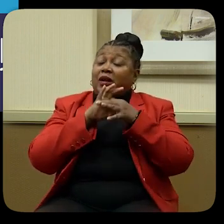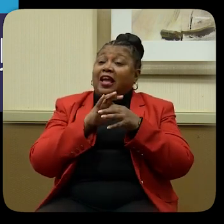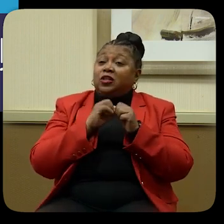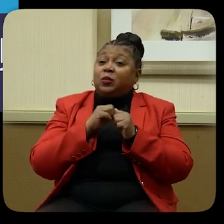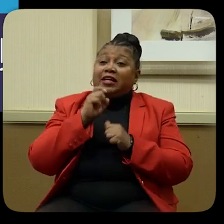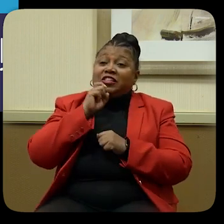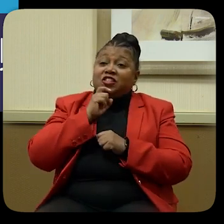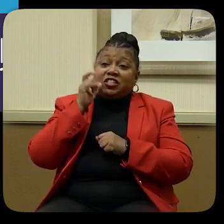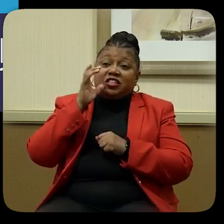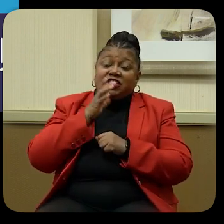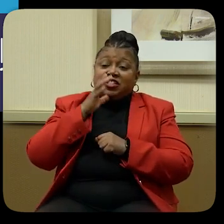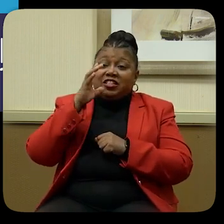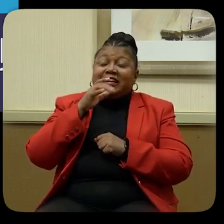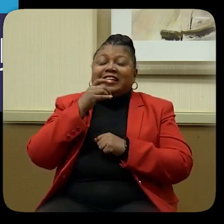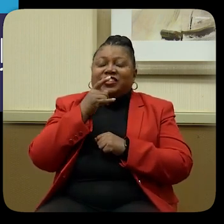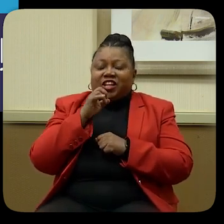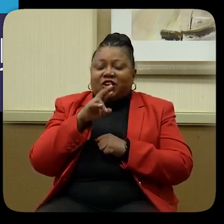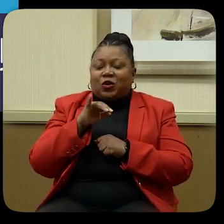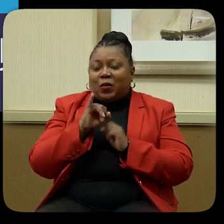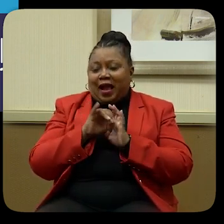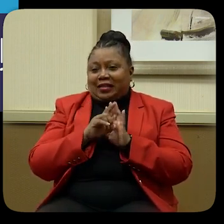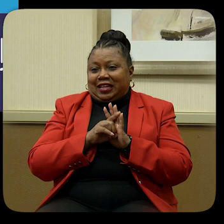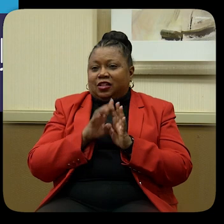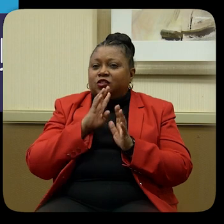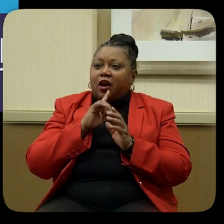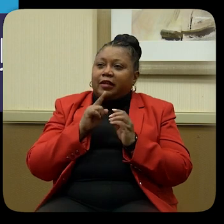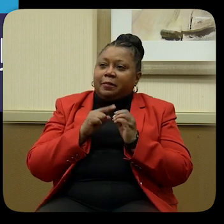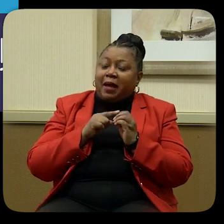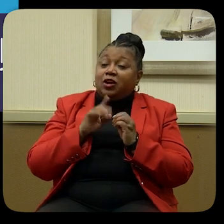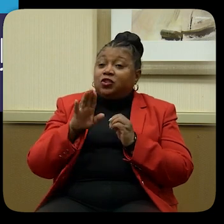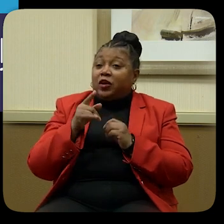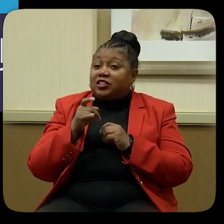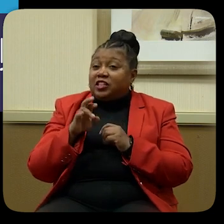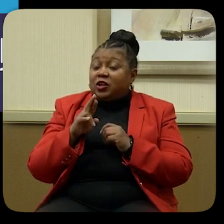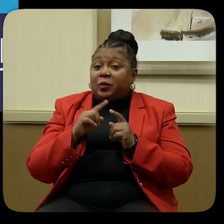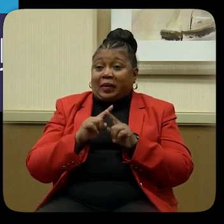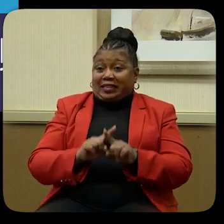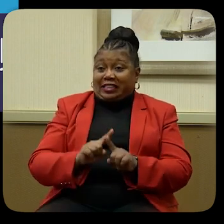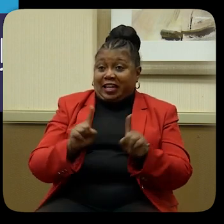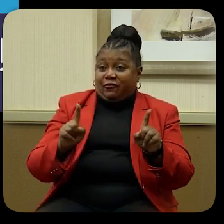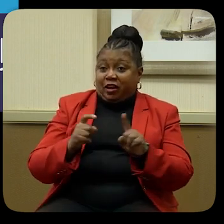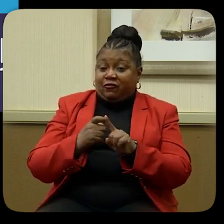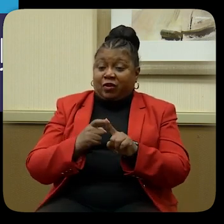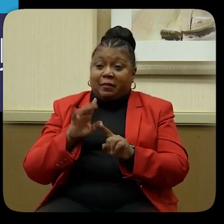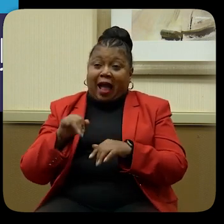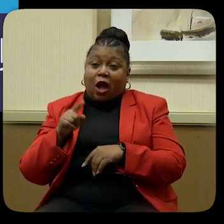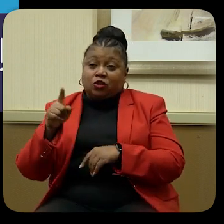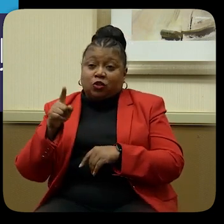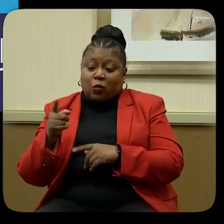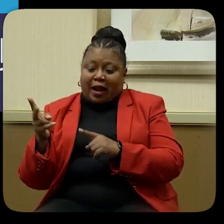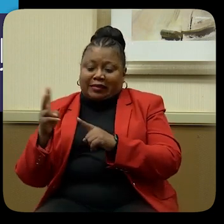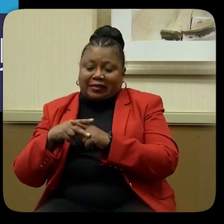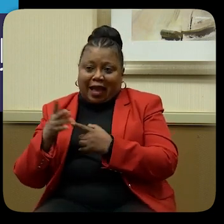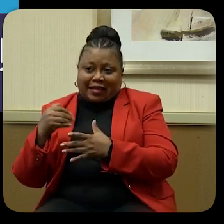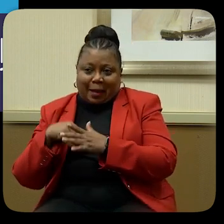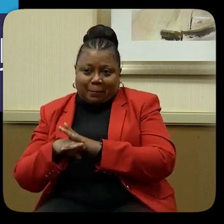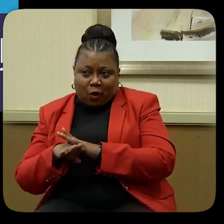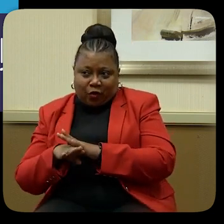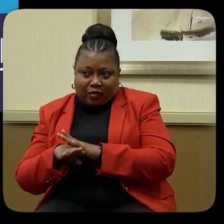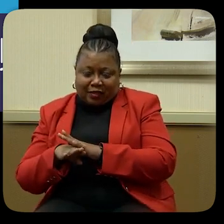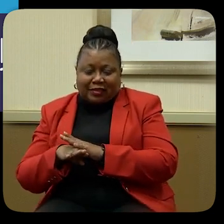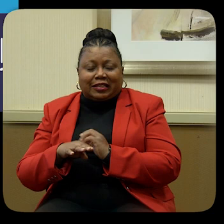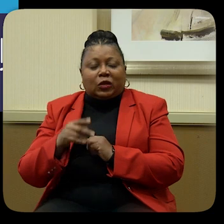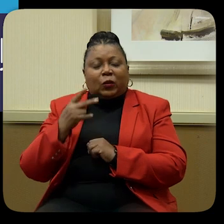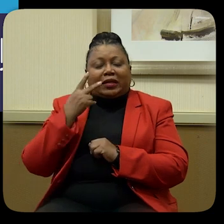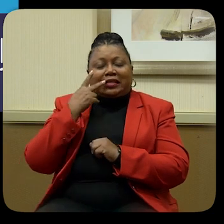identity, so again, that's like talking about your gender being different from how you were assigned at birth.